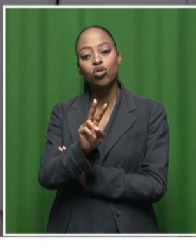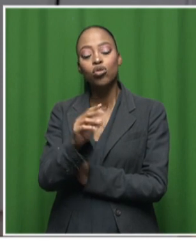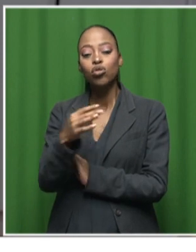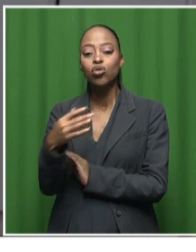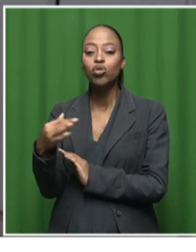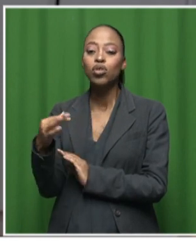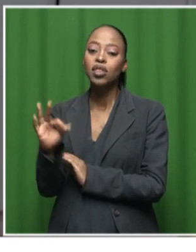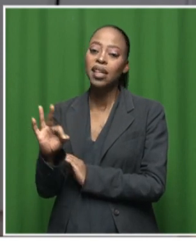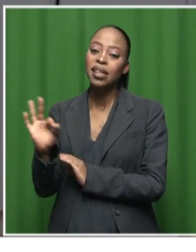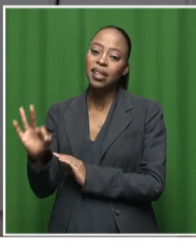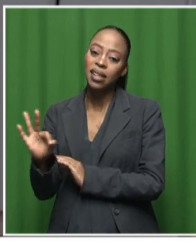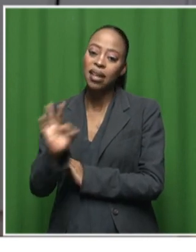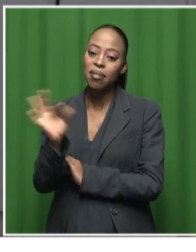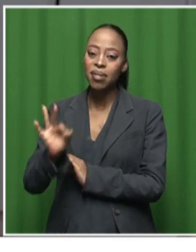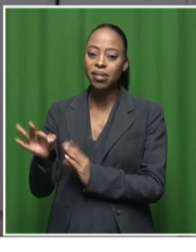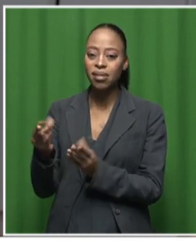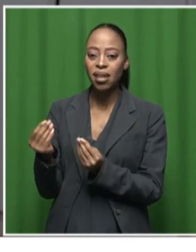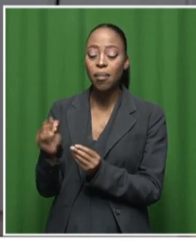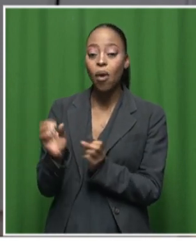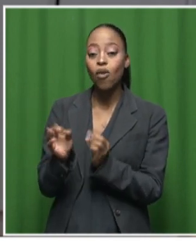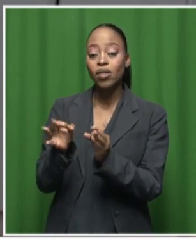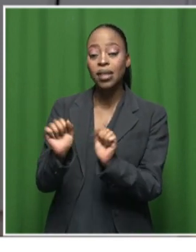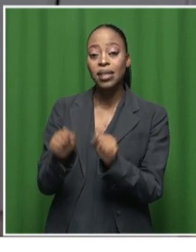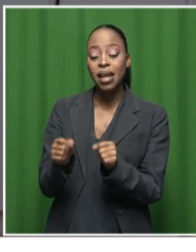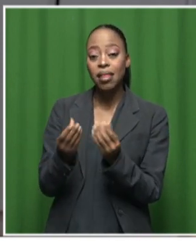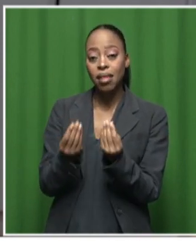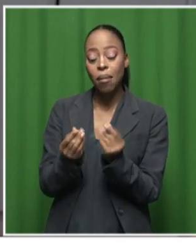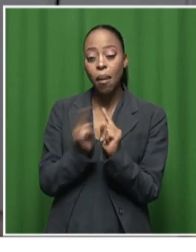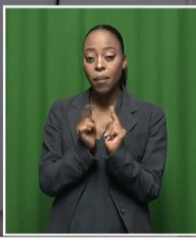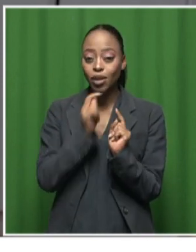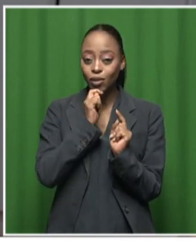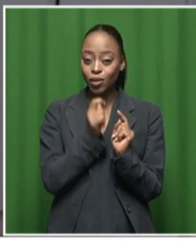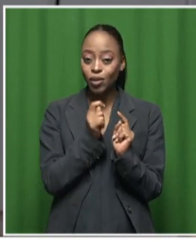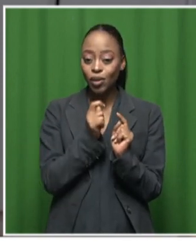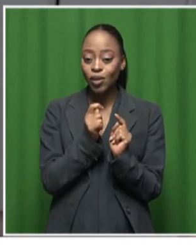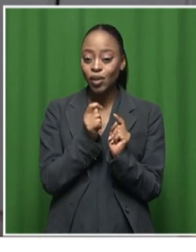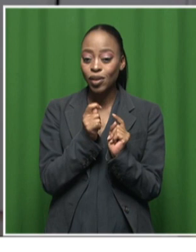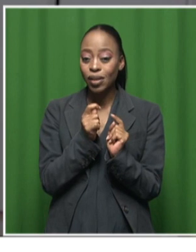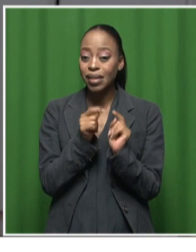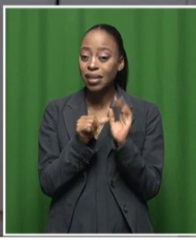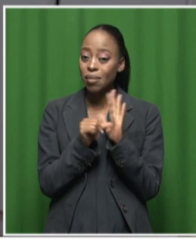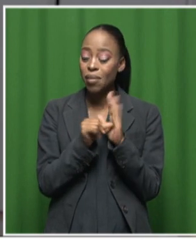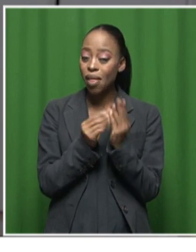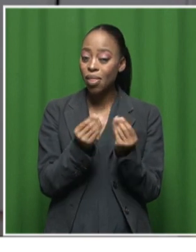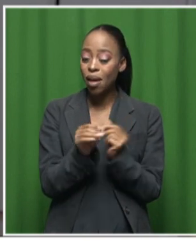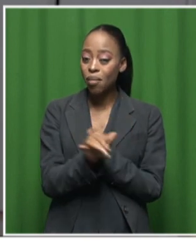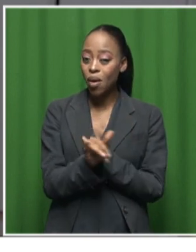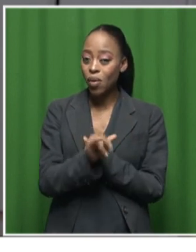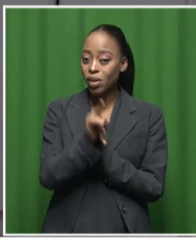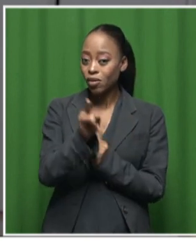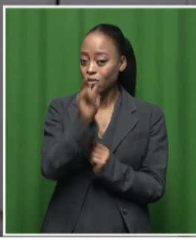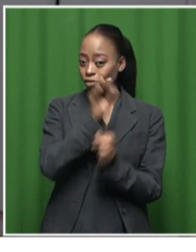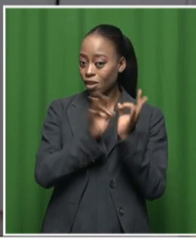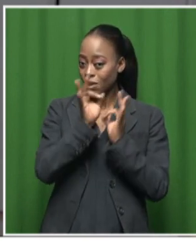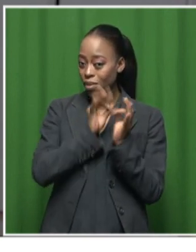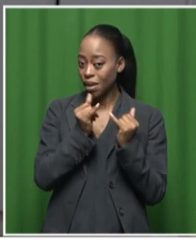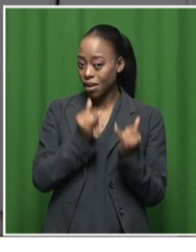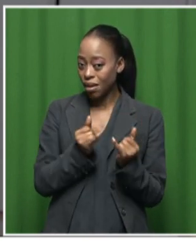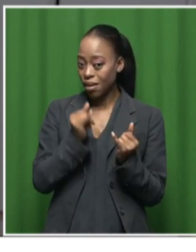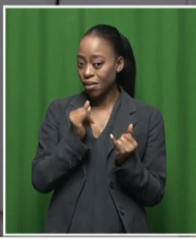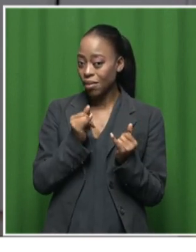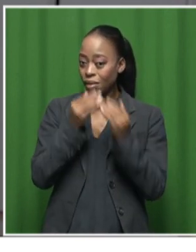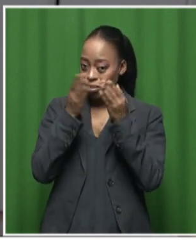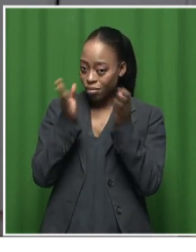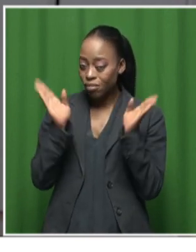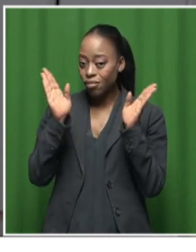33% number is the official quoted number, but the number that's really important is that definition you've just described, the expanded